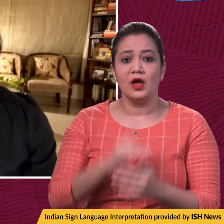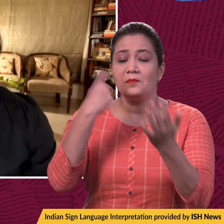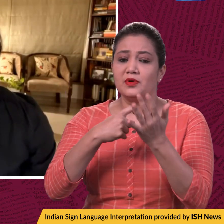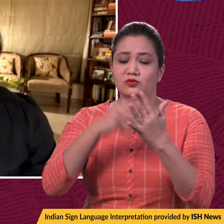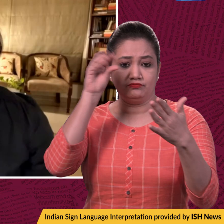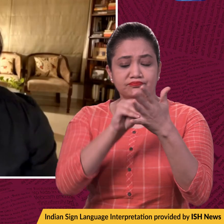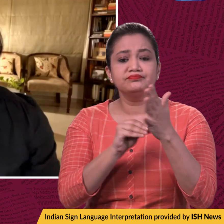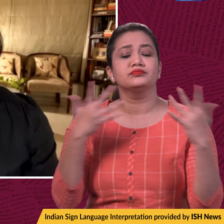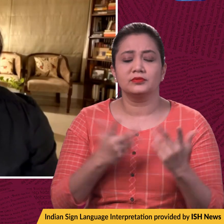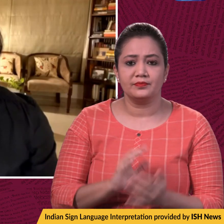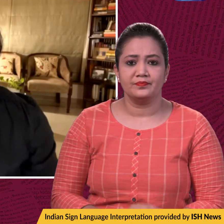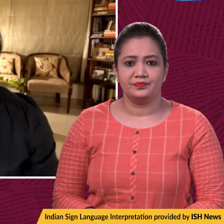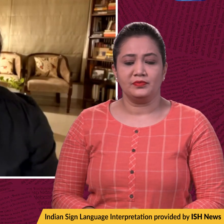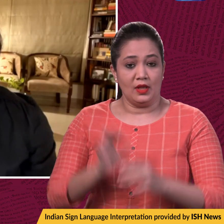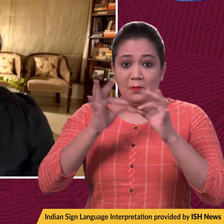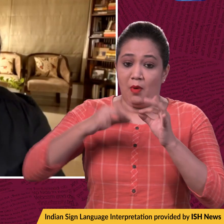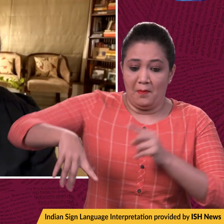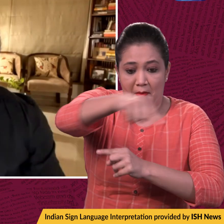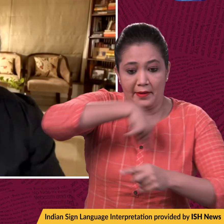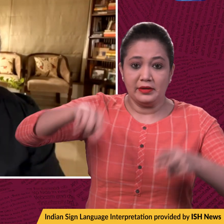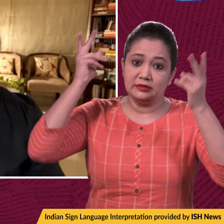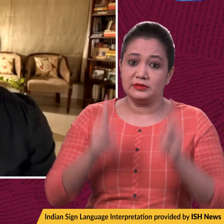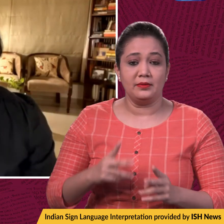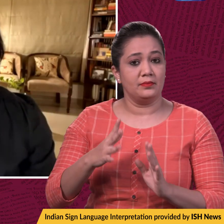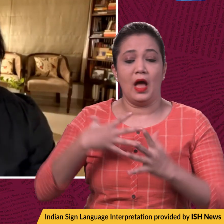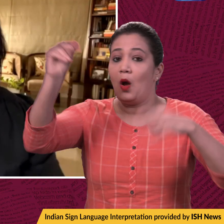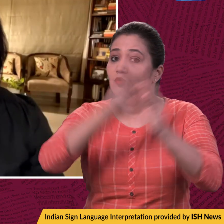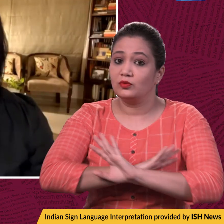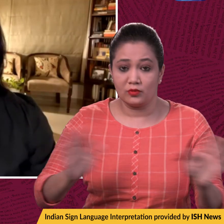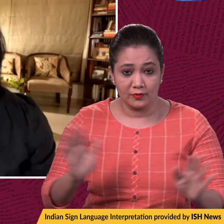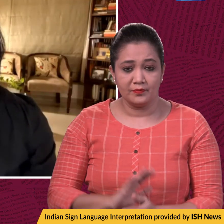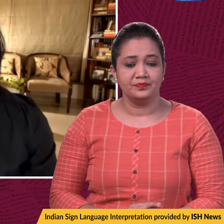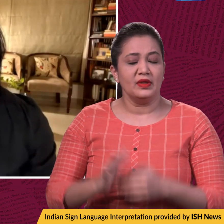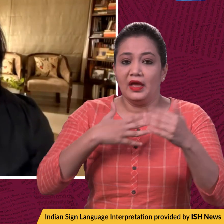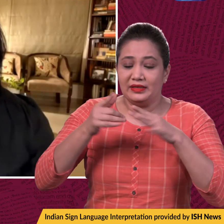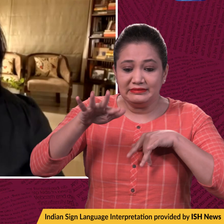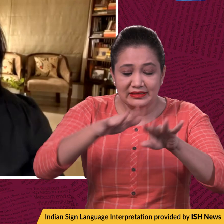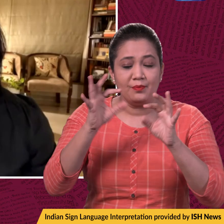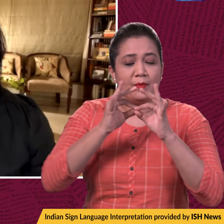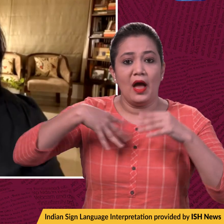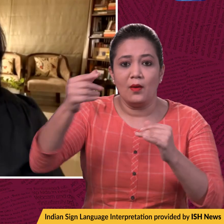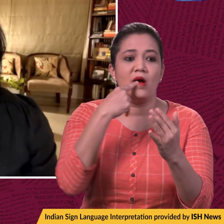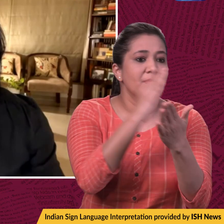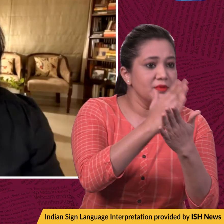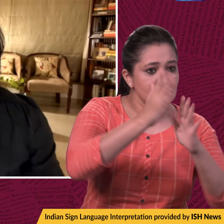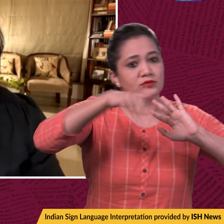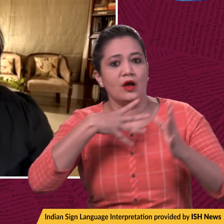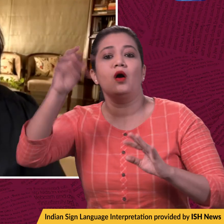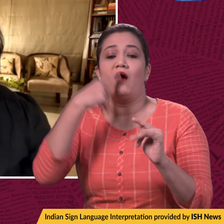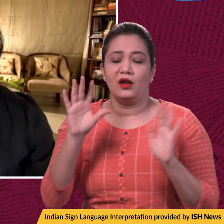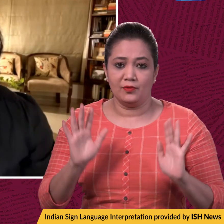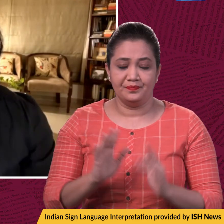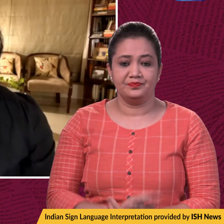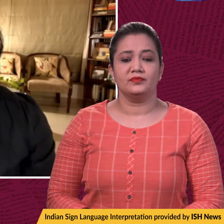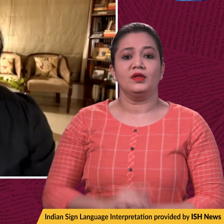The conditions include the fact that she will reside within the jurisdiction of the court in Mumbai and will not leave the city without permissions of the court.